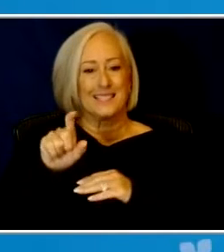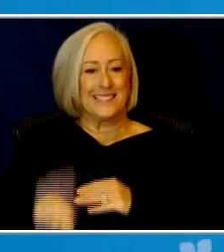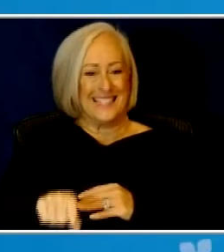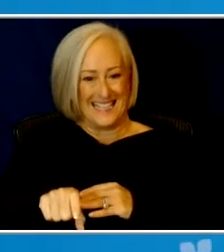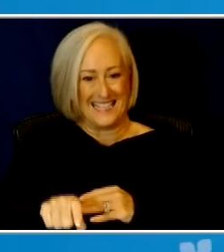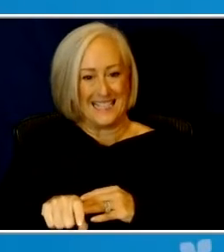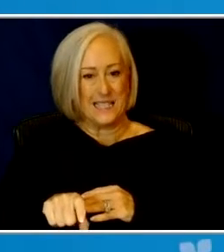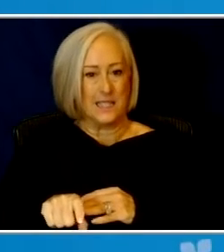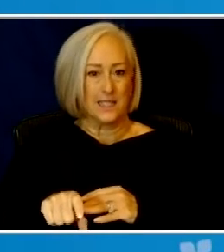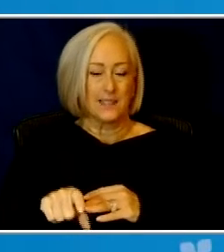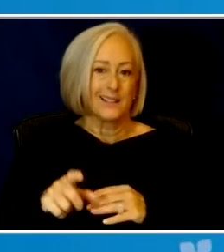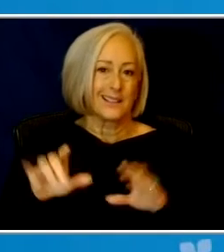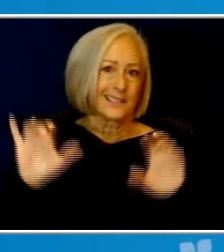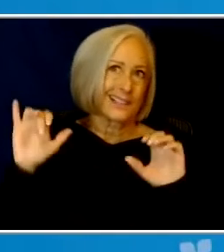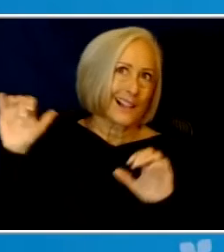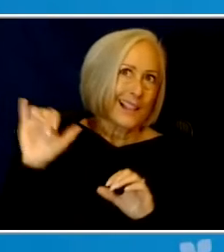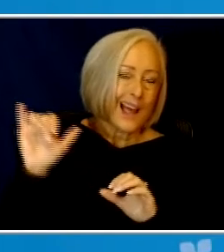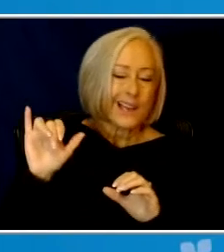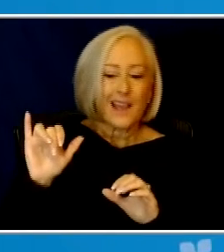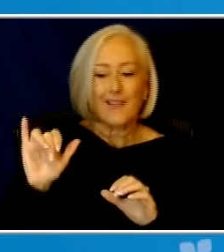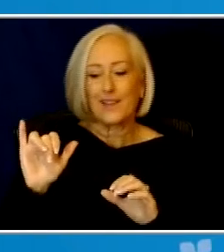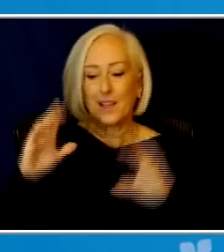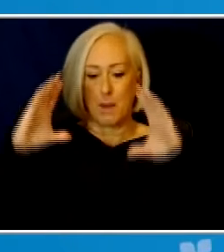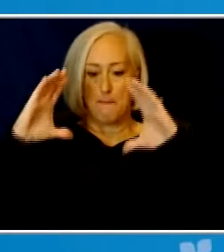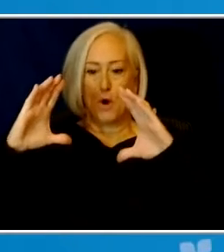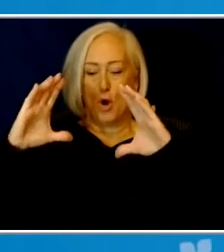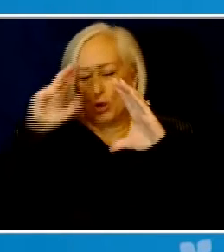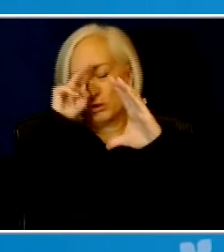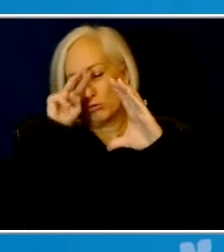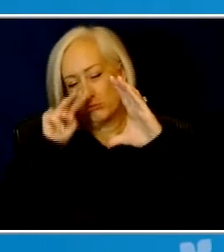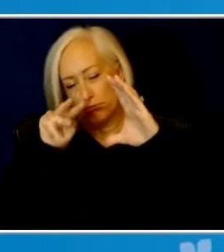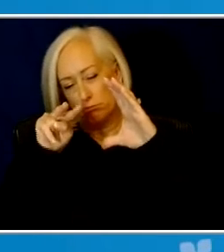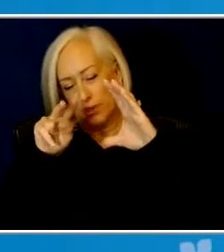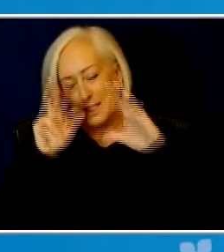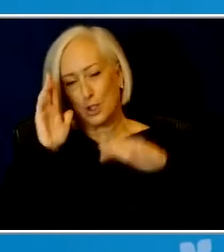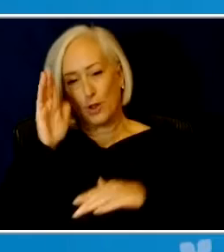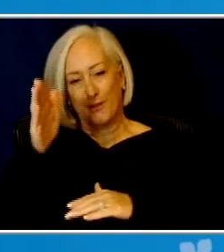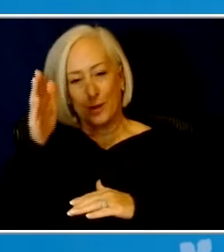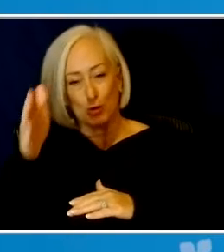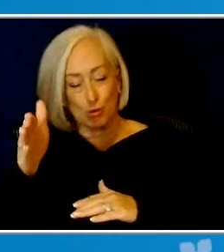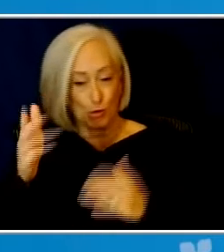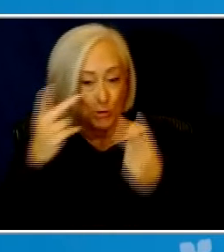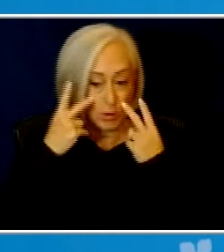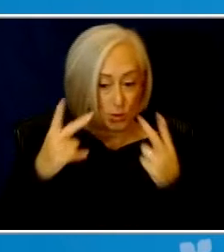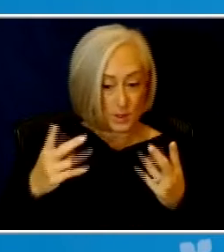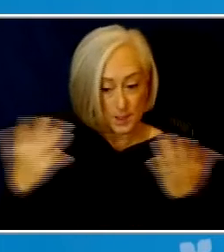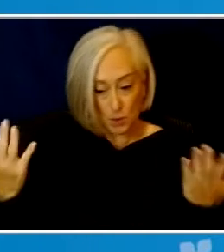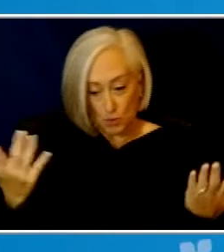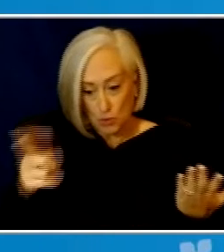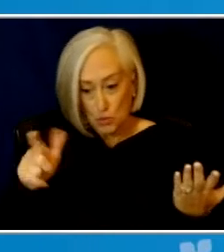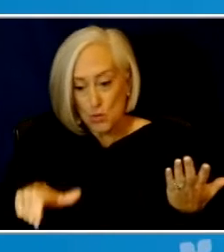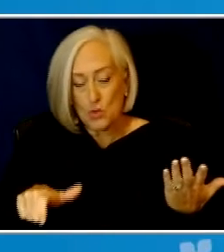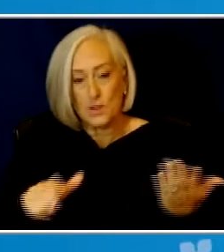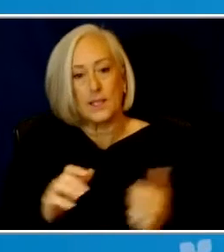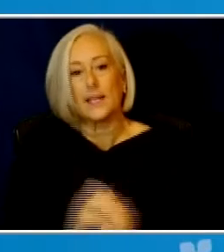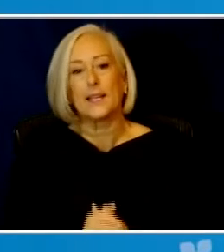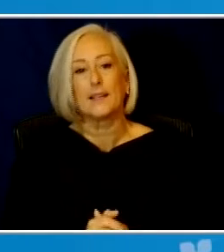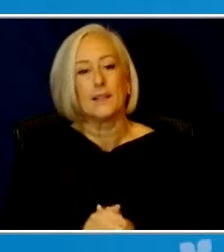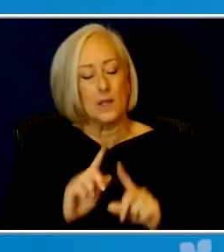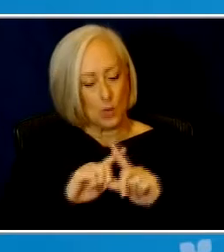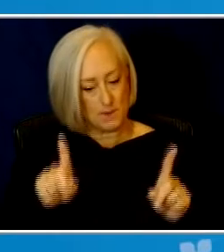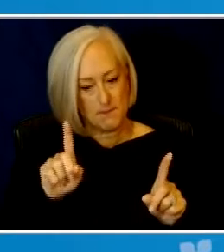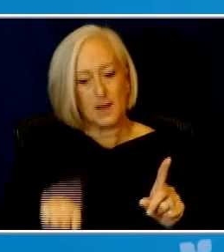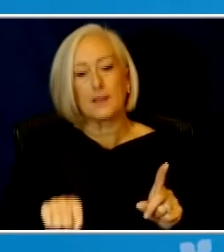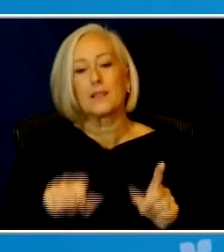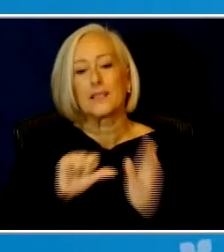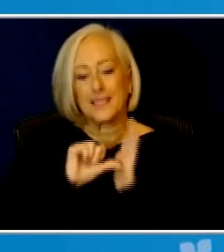future. Just to touch on what Dr. Dishman said, can just continue to emphasize to our staff